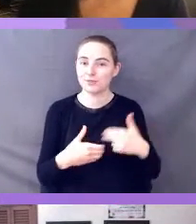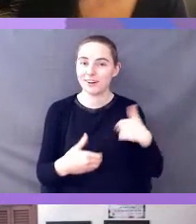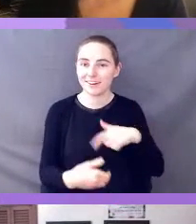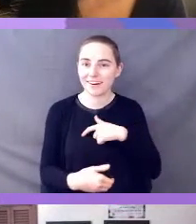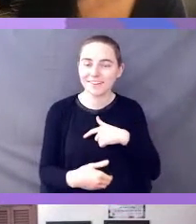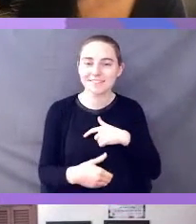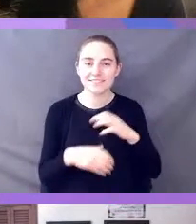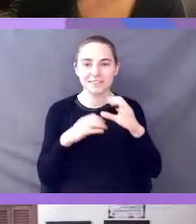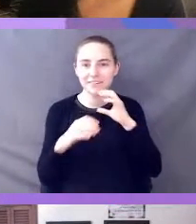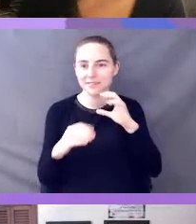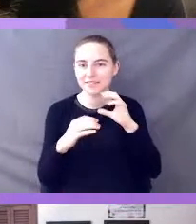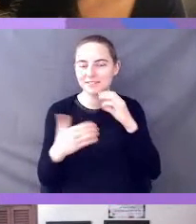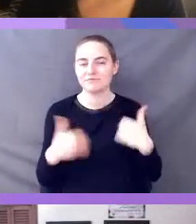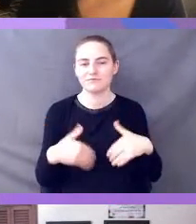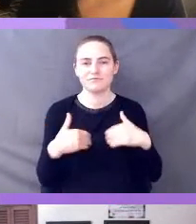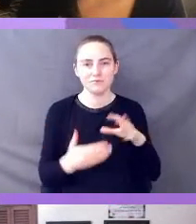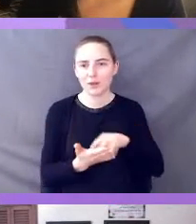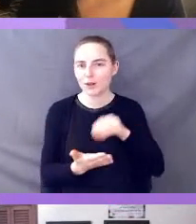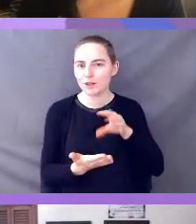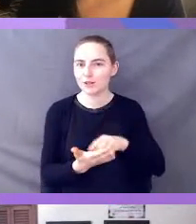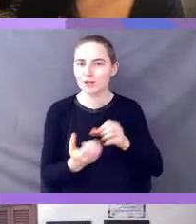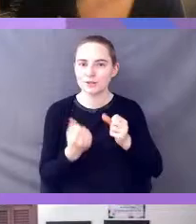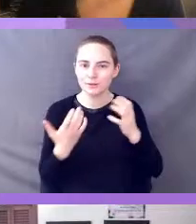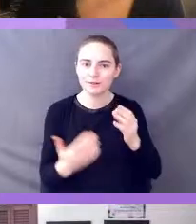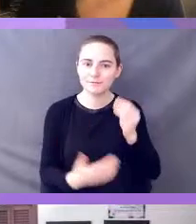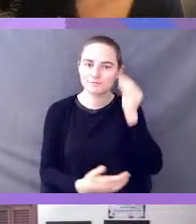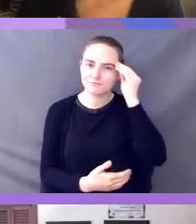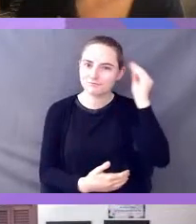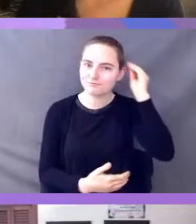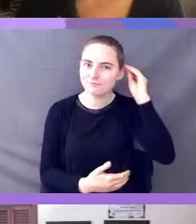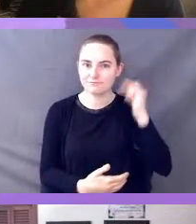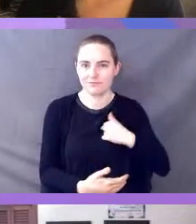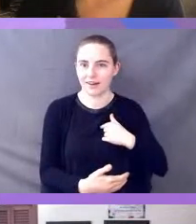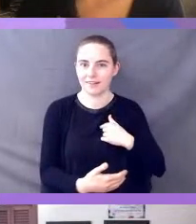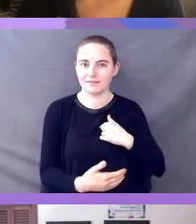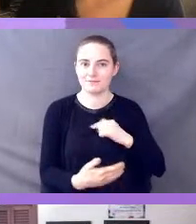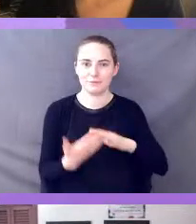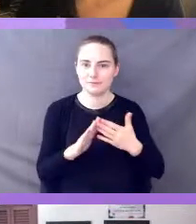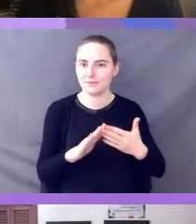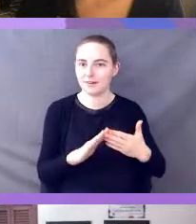continue to learn. I continue to be better human, and I appreciate all of you.